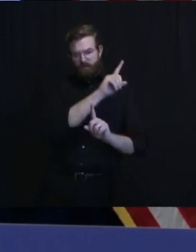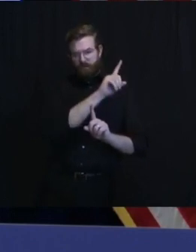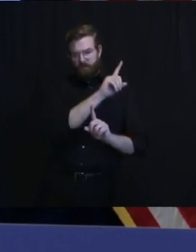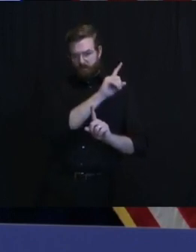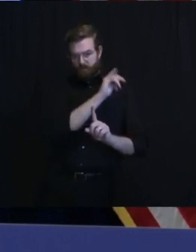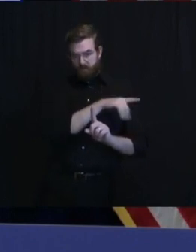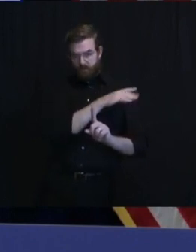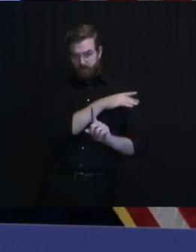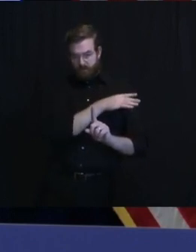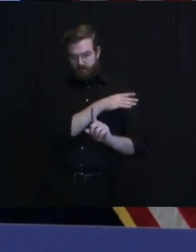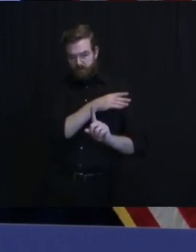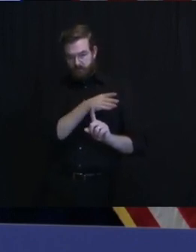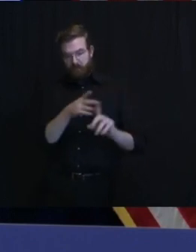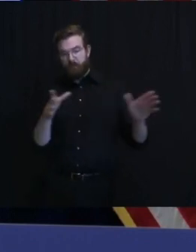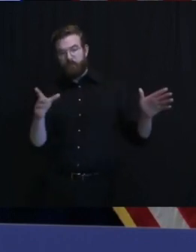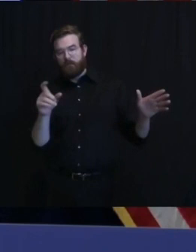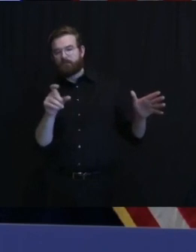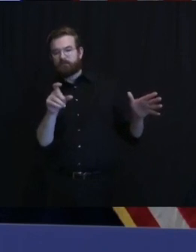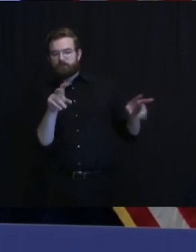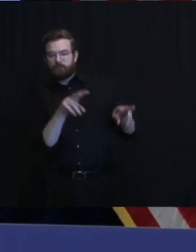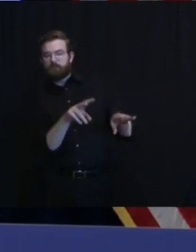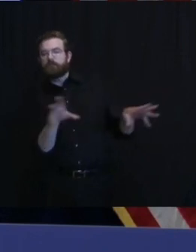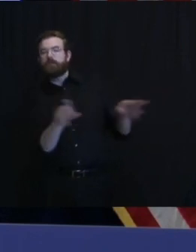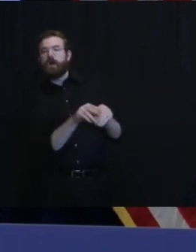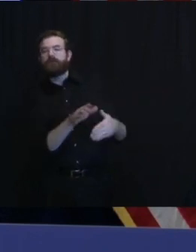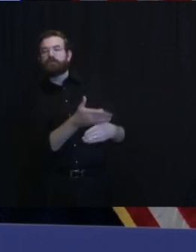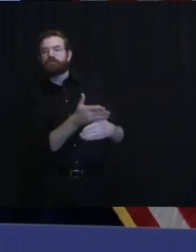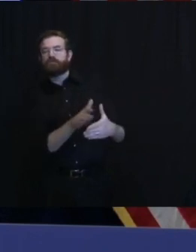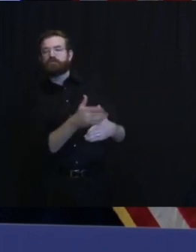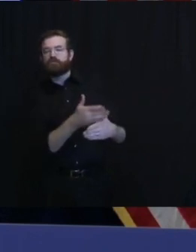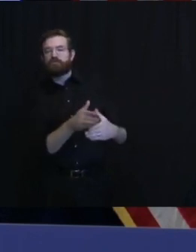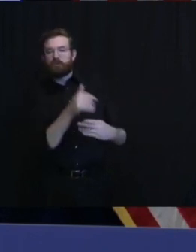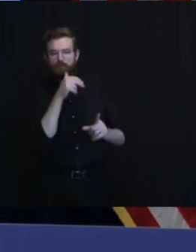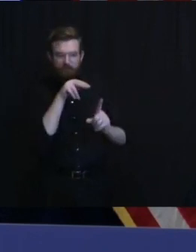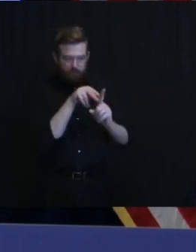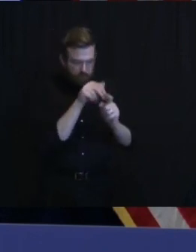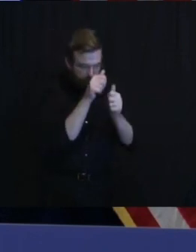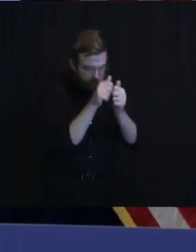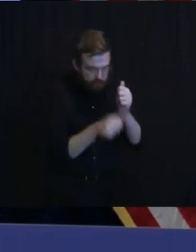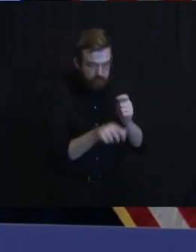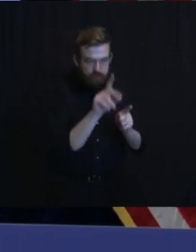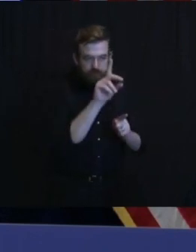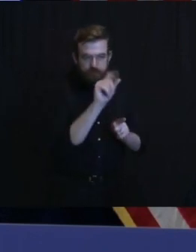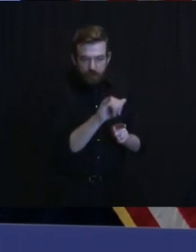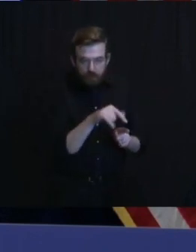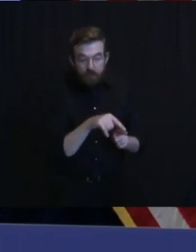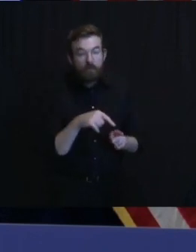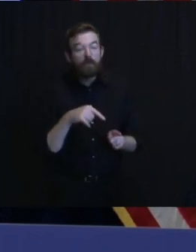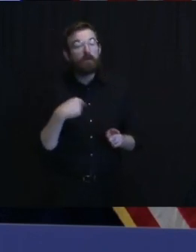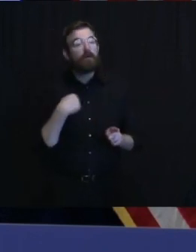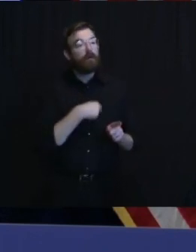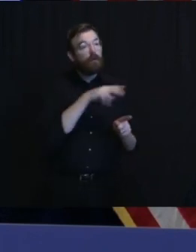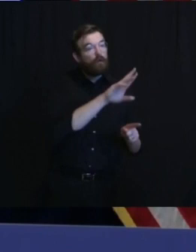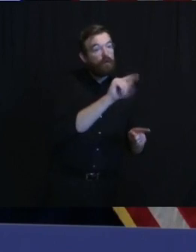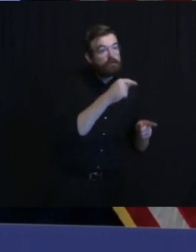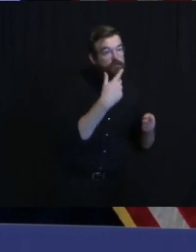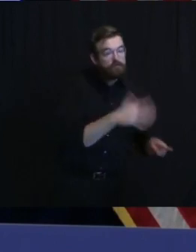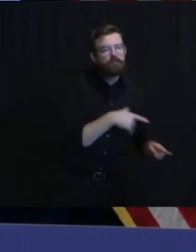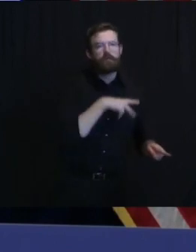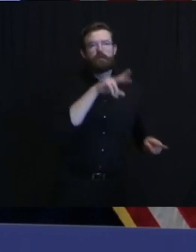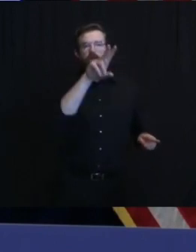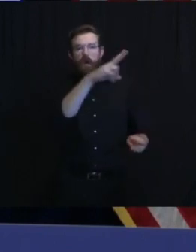positivity. On July 6th, the New Jersey percent positivity was 2.23%, the northern part of the